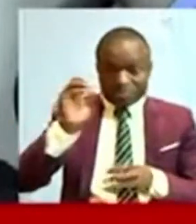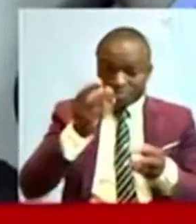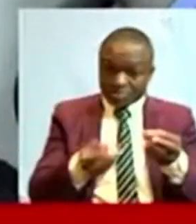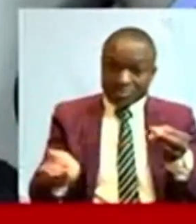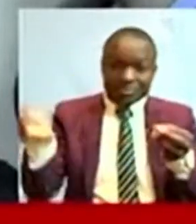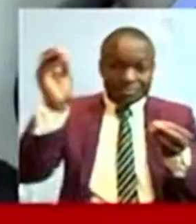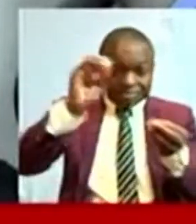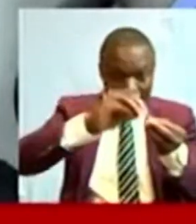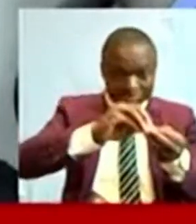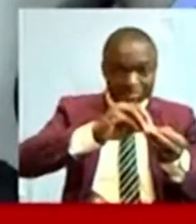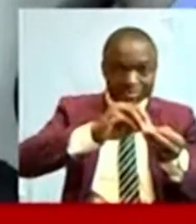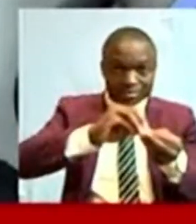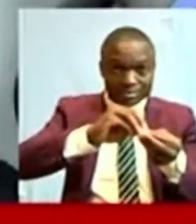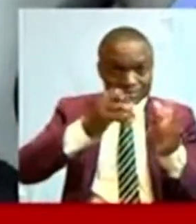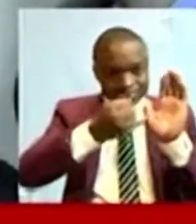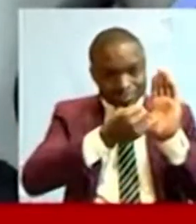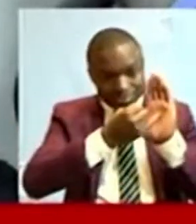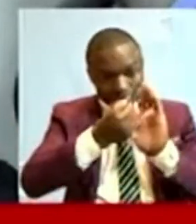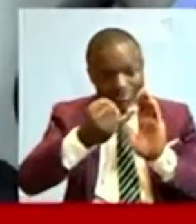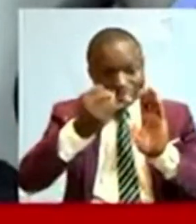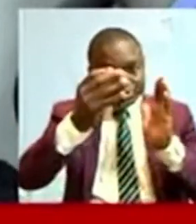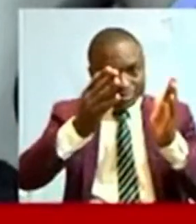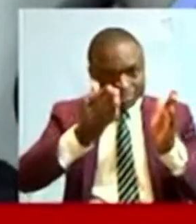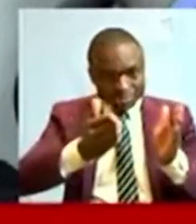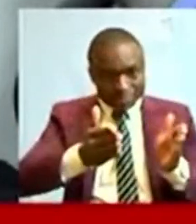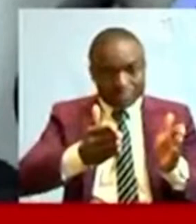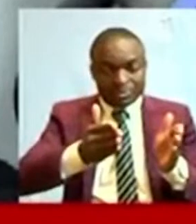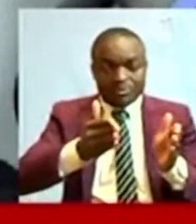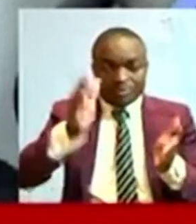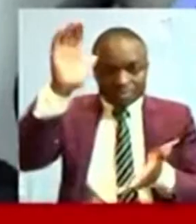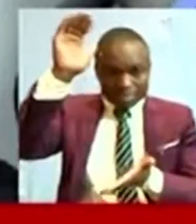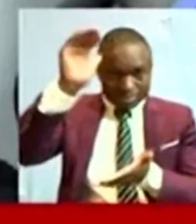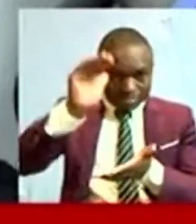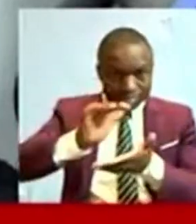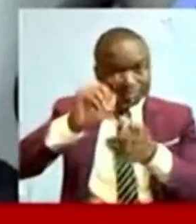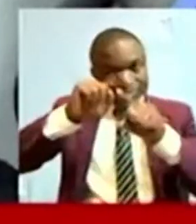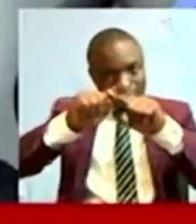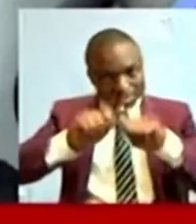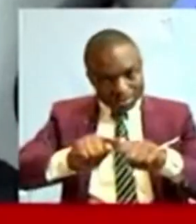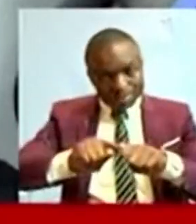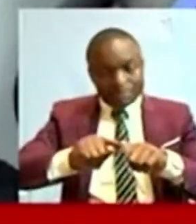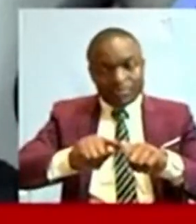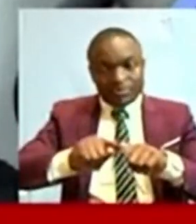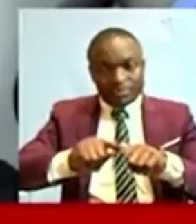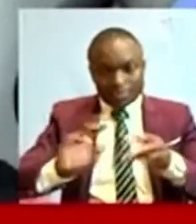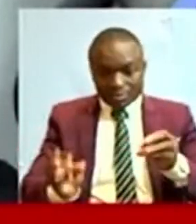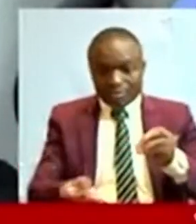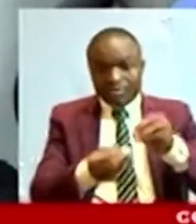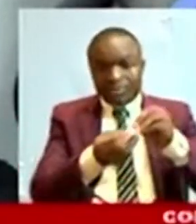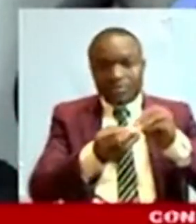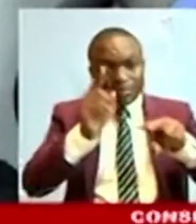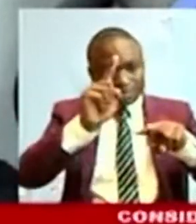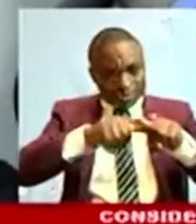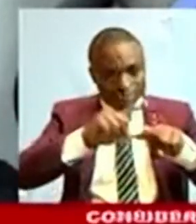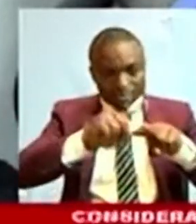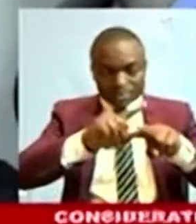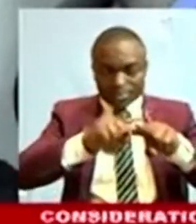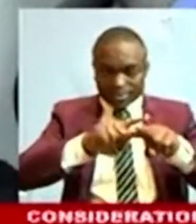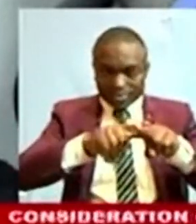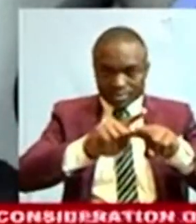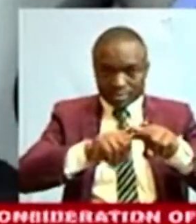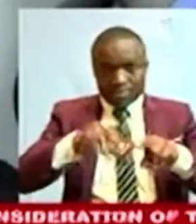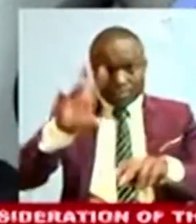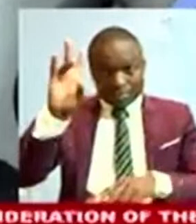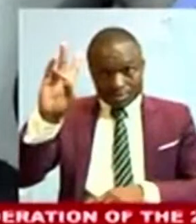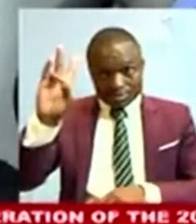the indicators on reducing vulnerability associated with HIV and AIDS, which are 7. So those 7